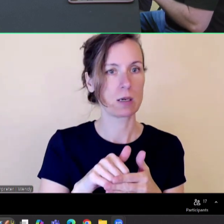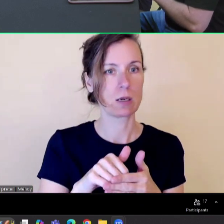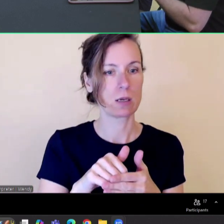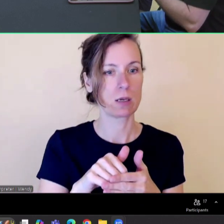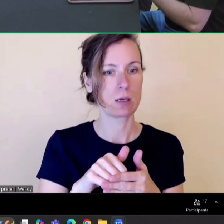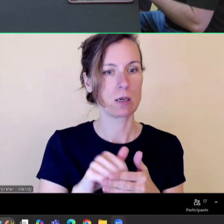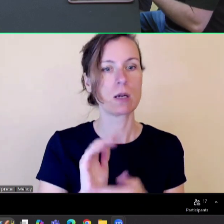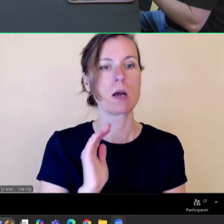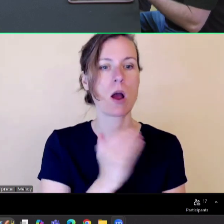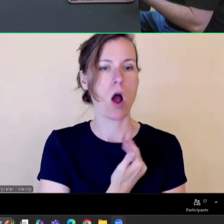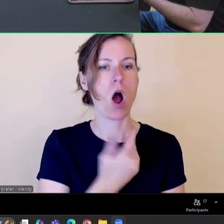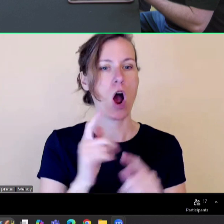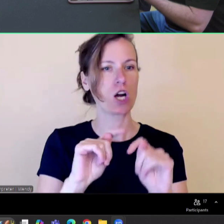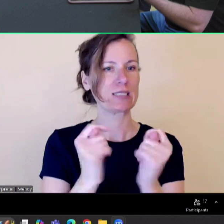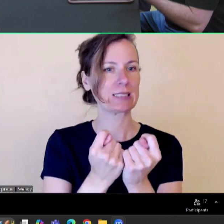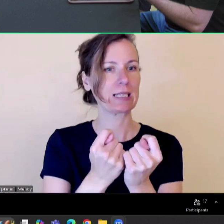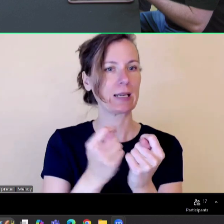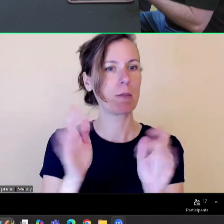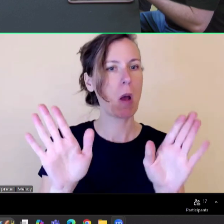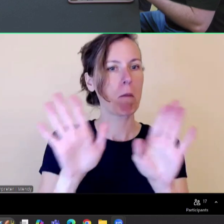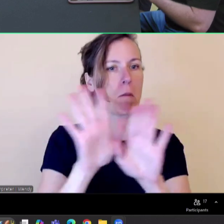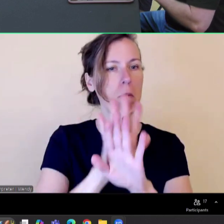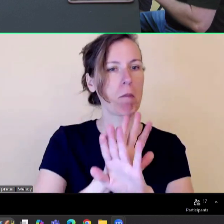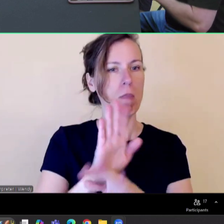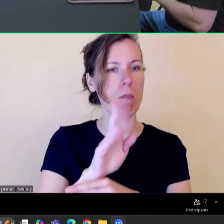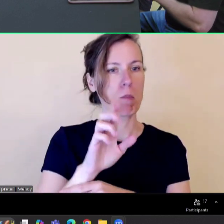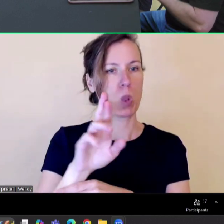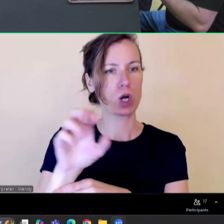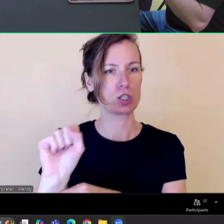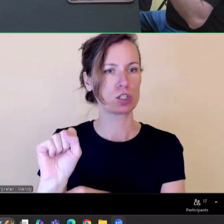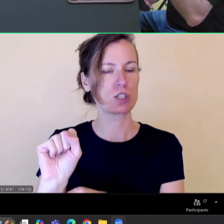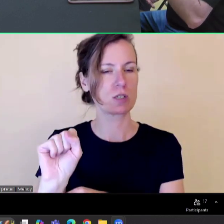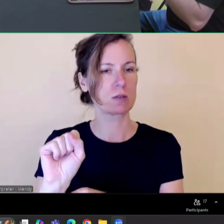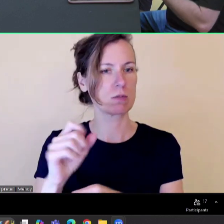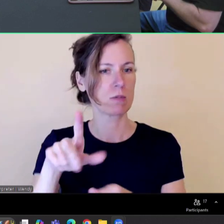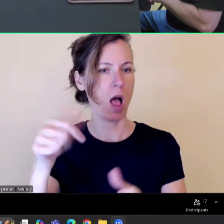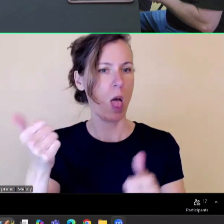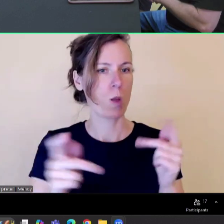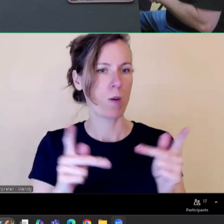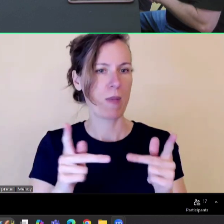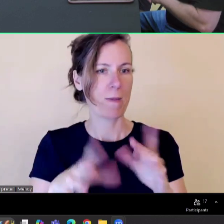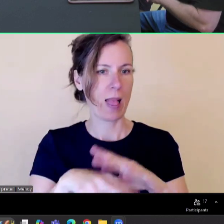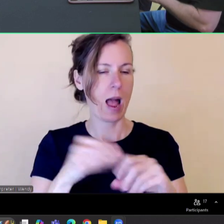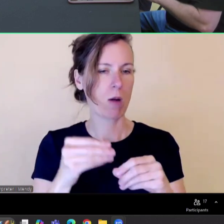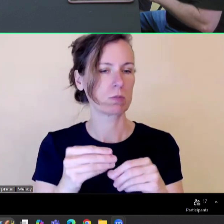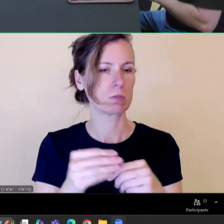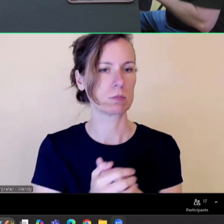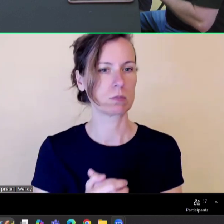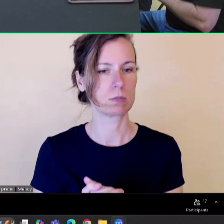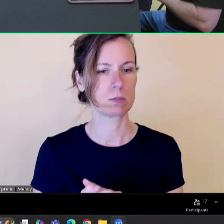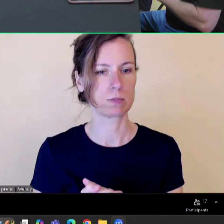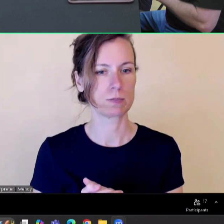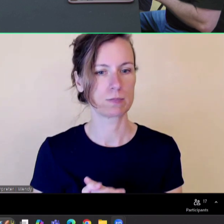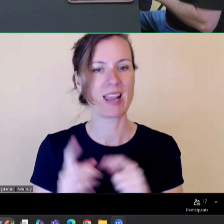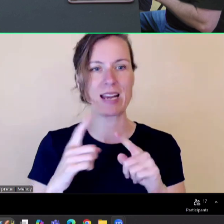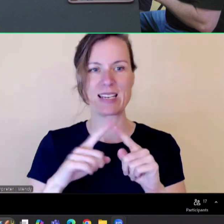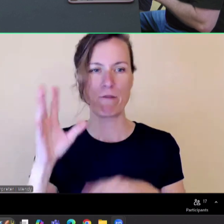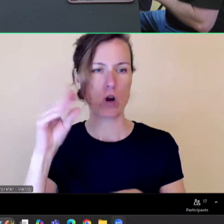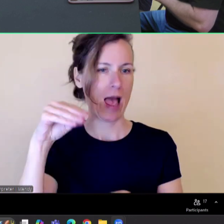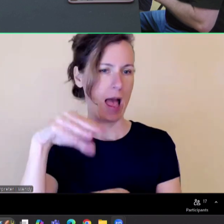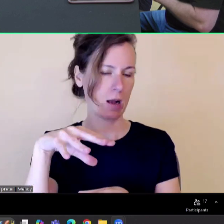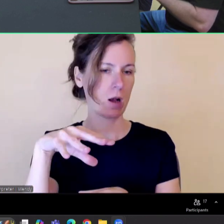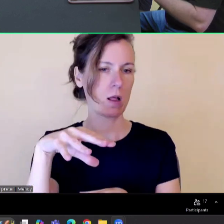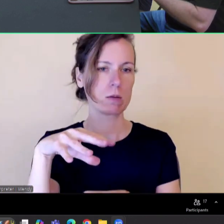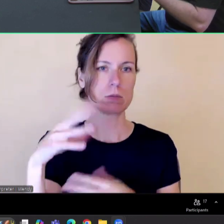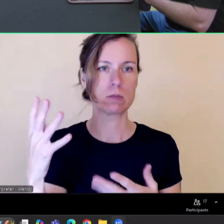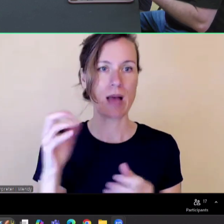team blurs all that stuff out. So, but yeah, it's a different angle. I'm sure I can get